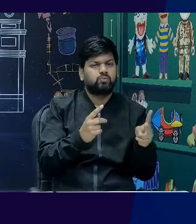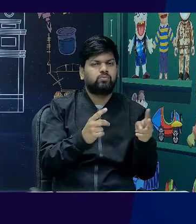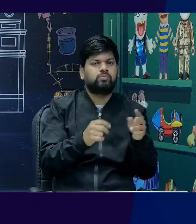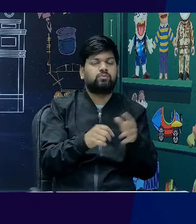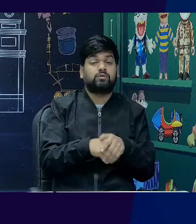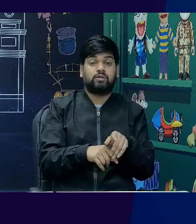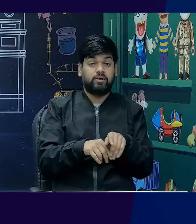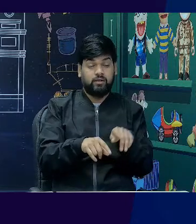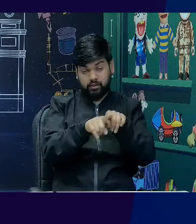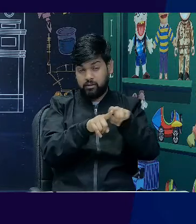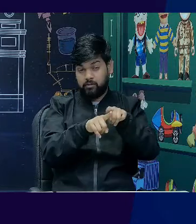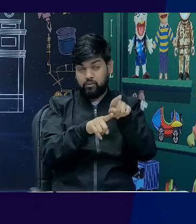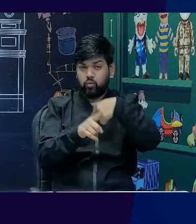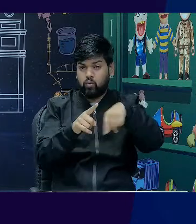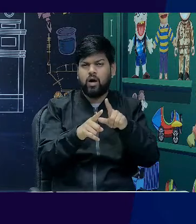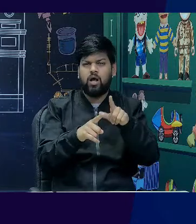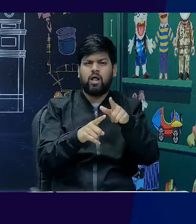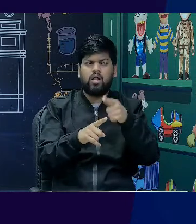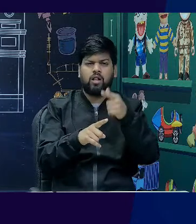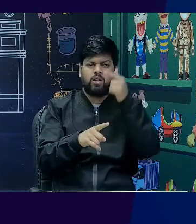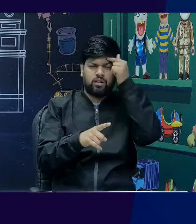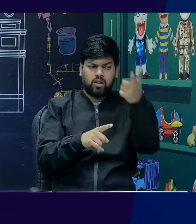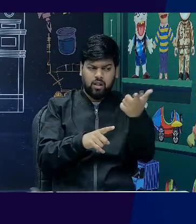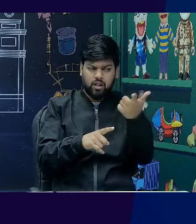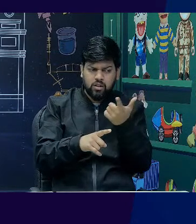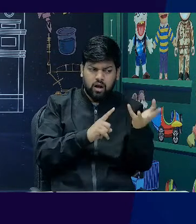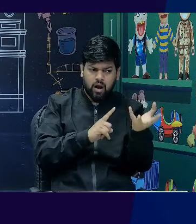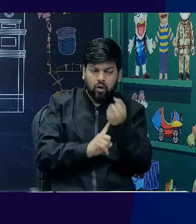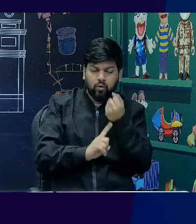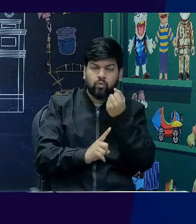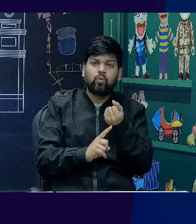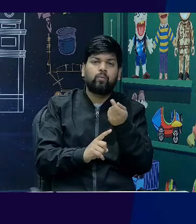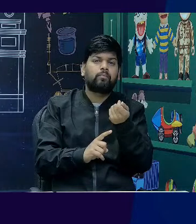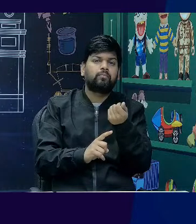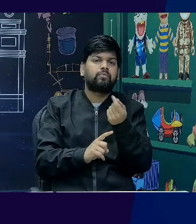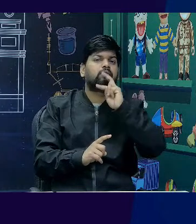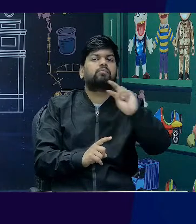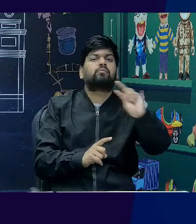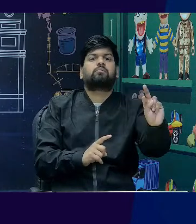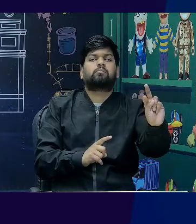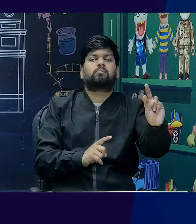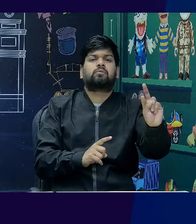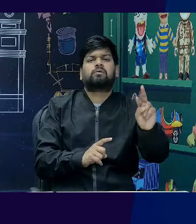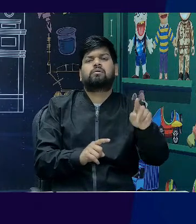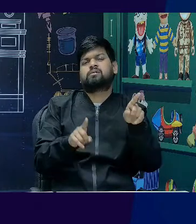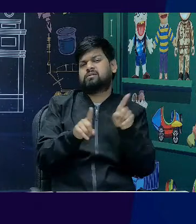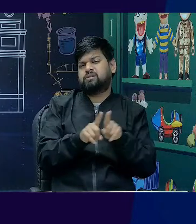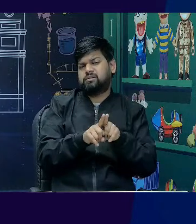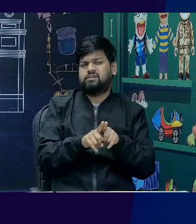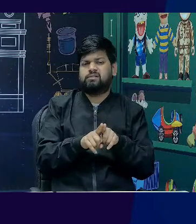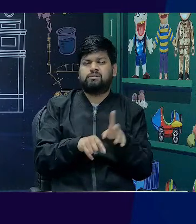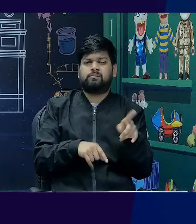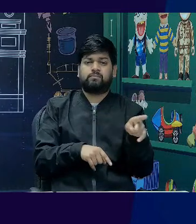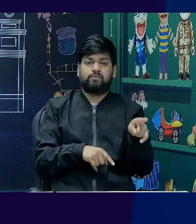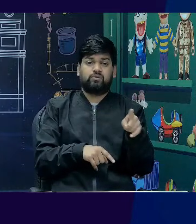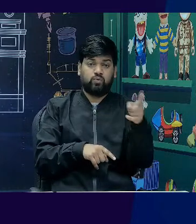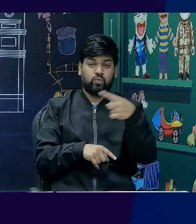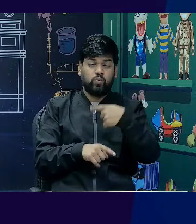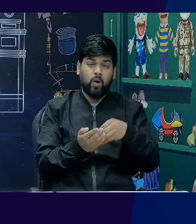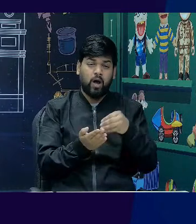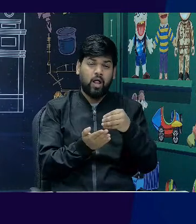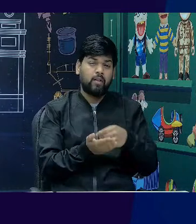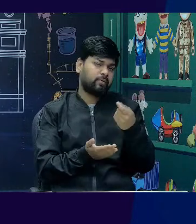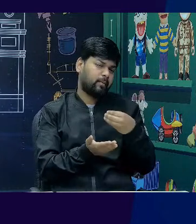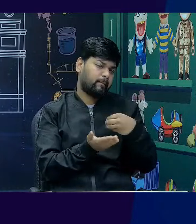loans, disinvestments, borrowing, provident funds. In a similar manner, you have expenditure, which is